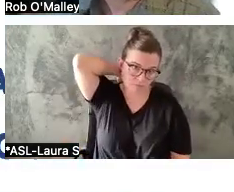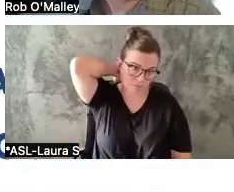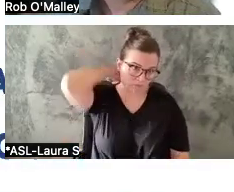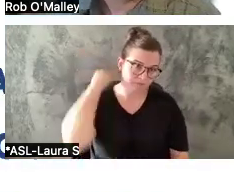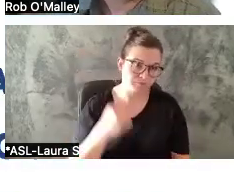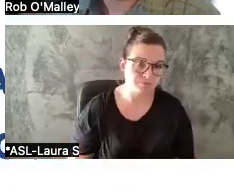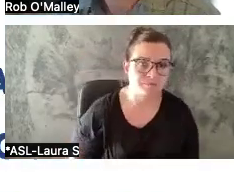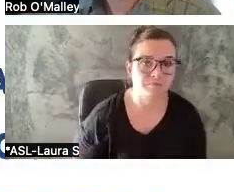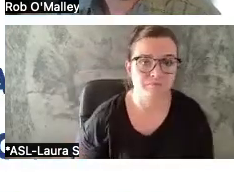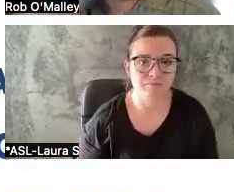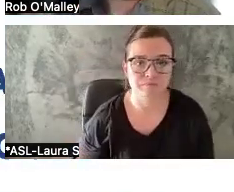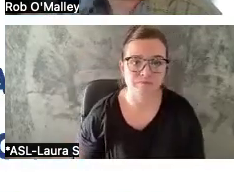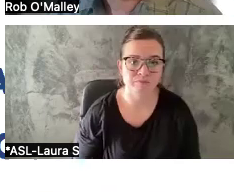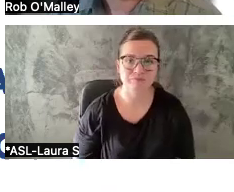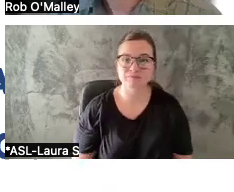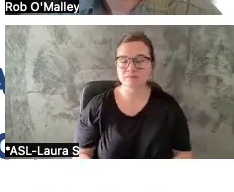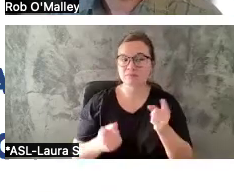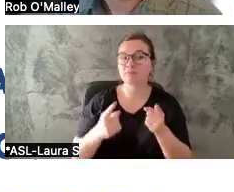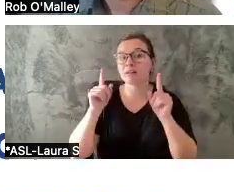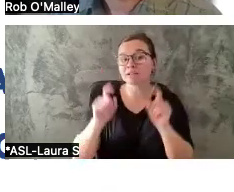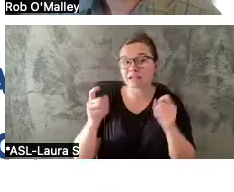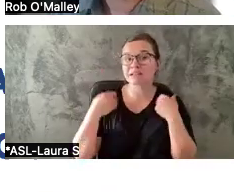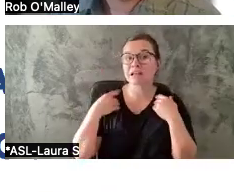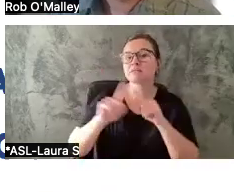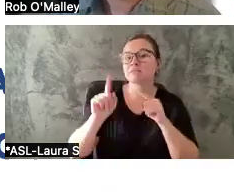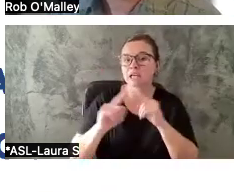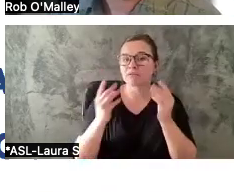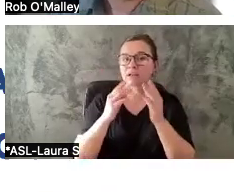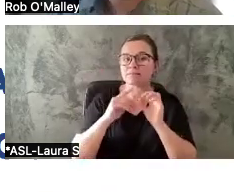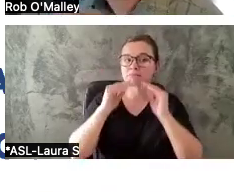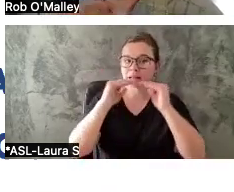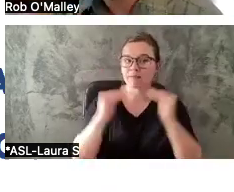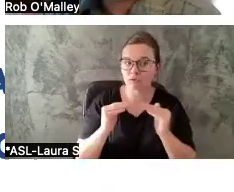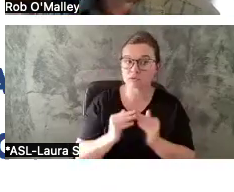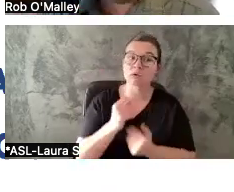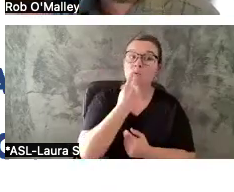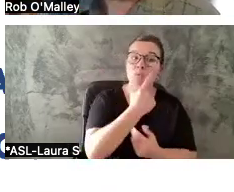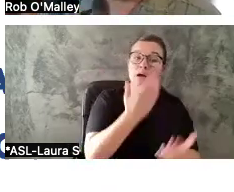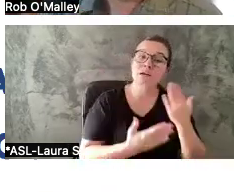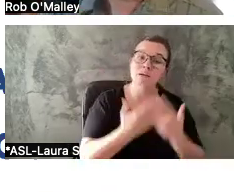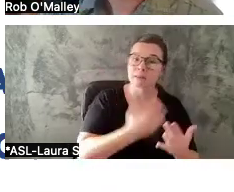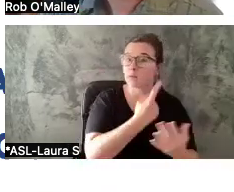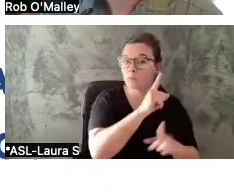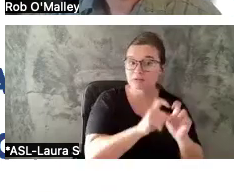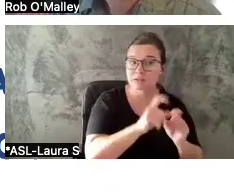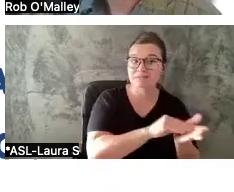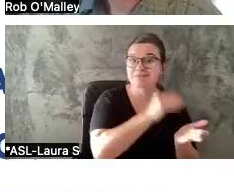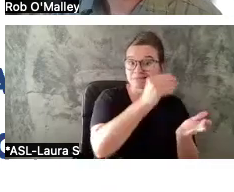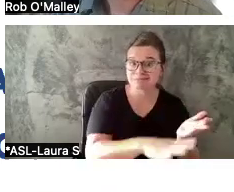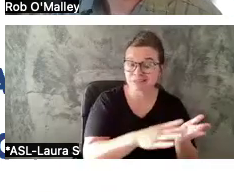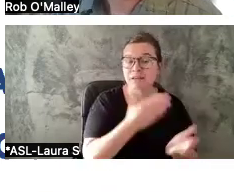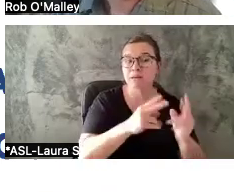And as previously noted, it's like these tests have different levels of resolution. One